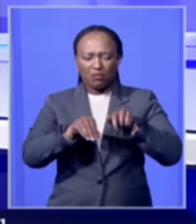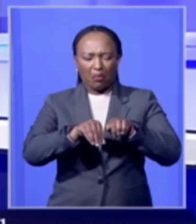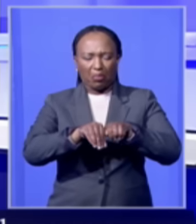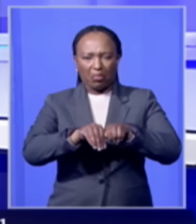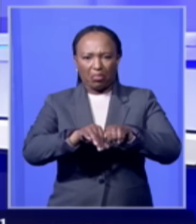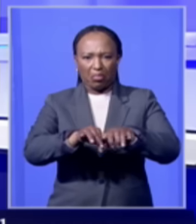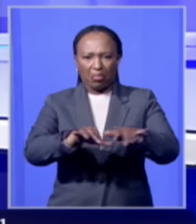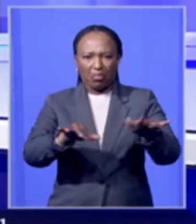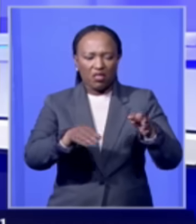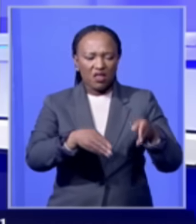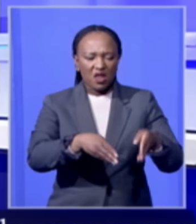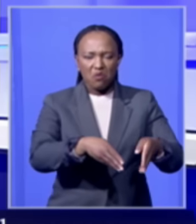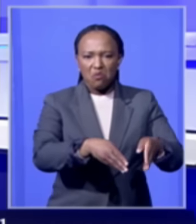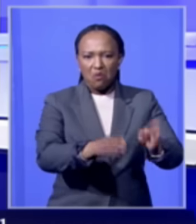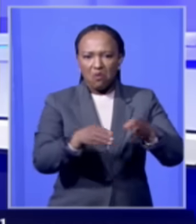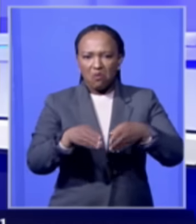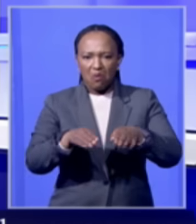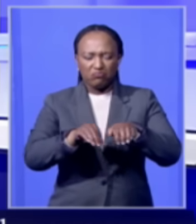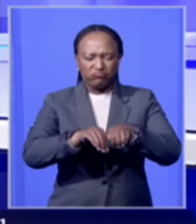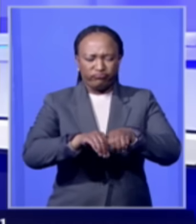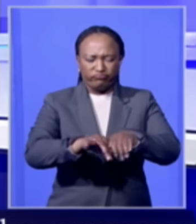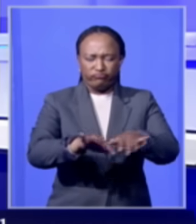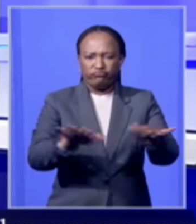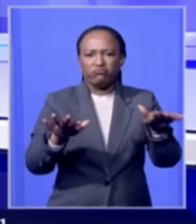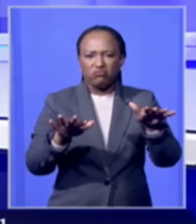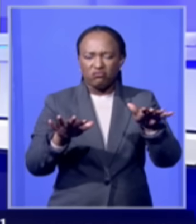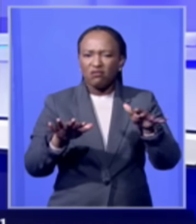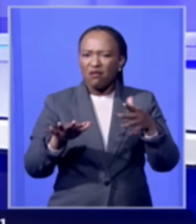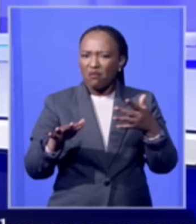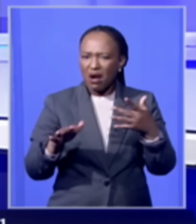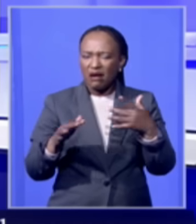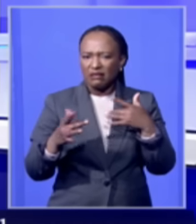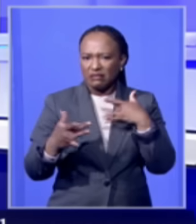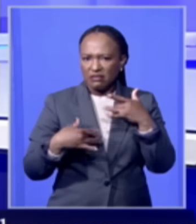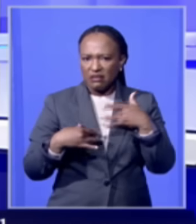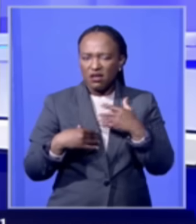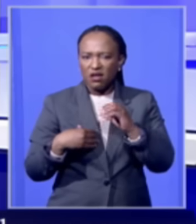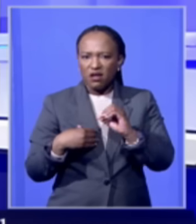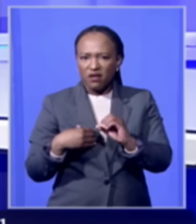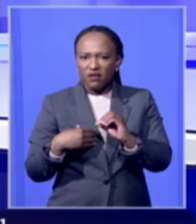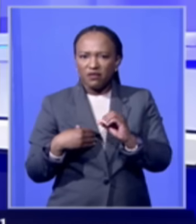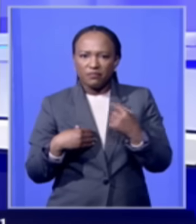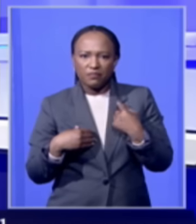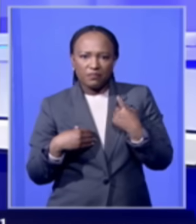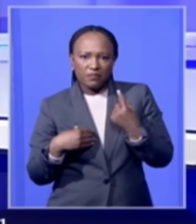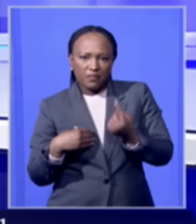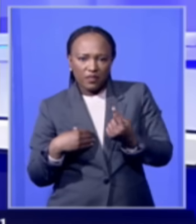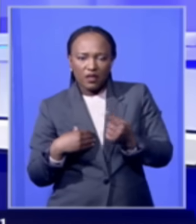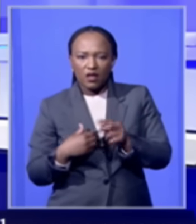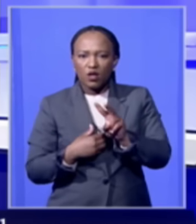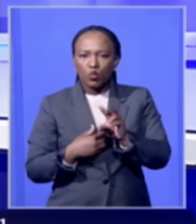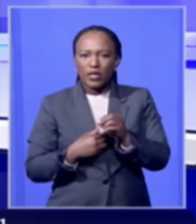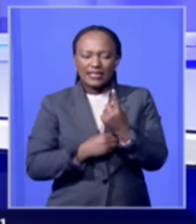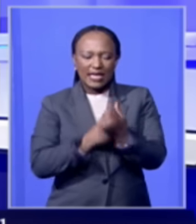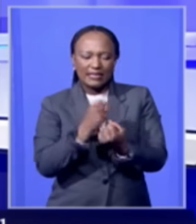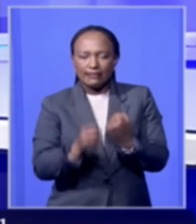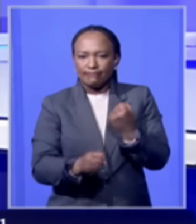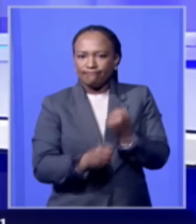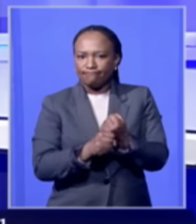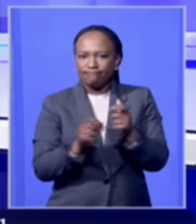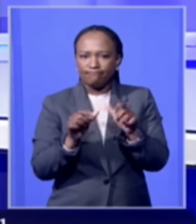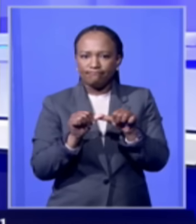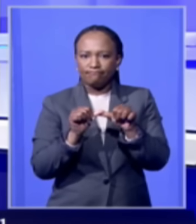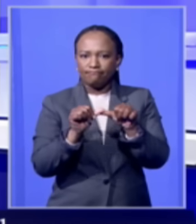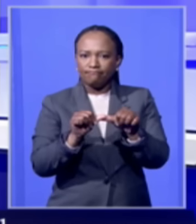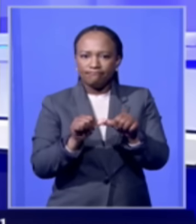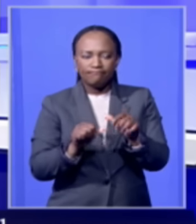se ba hlobaetšago le go feta ke gore e setše le mengwaga e 20 ba itemogela diphišamare tše mola ba sa